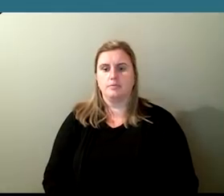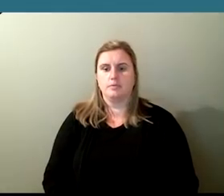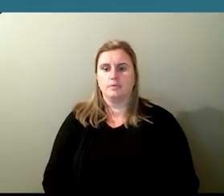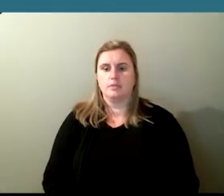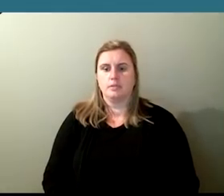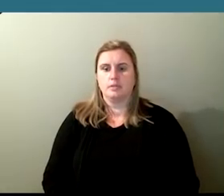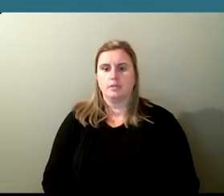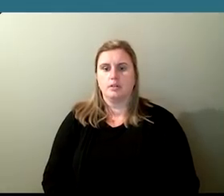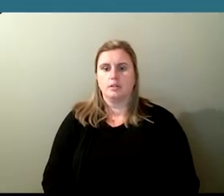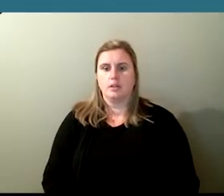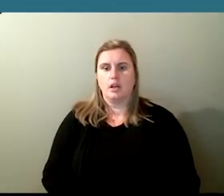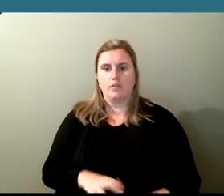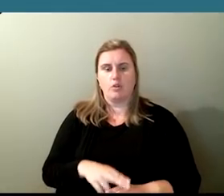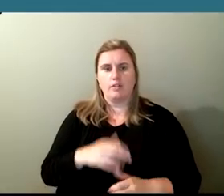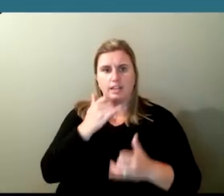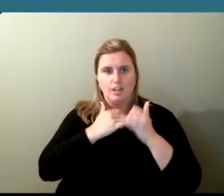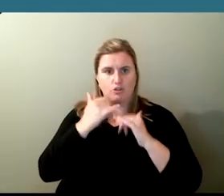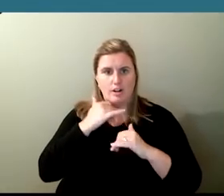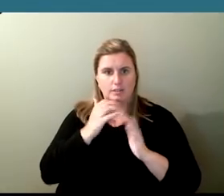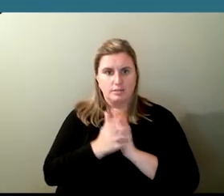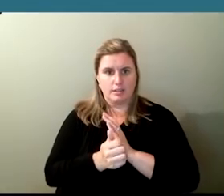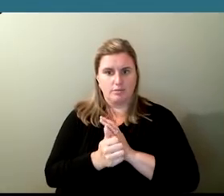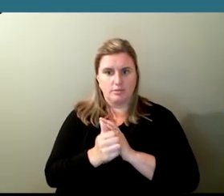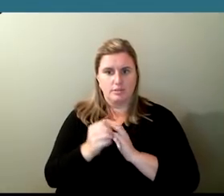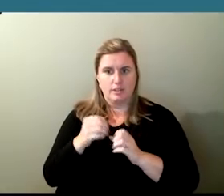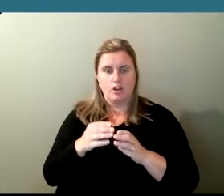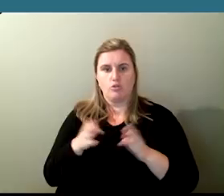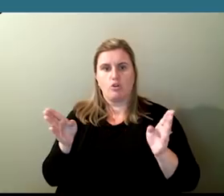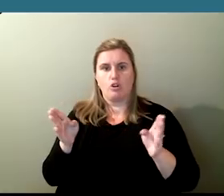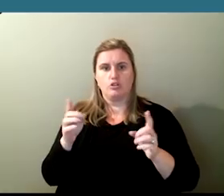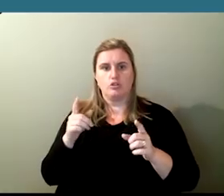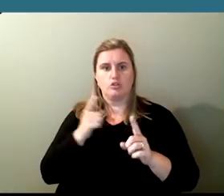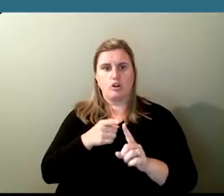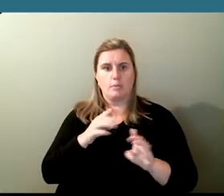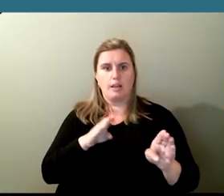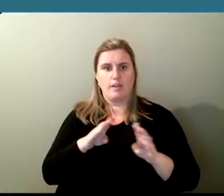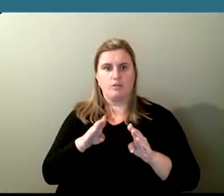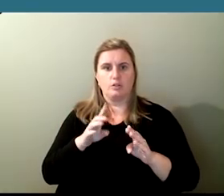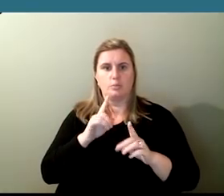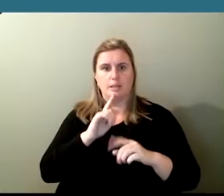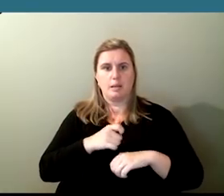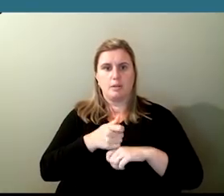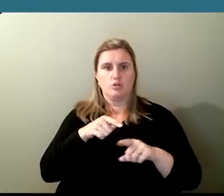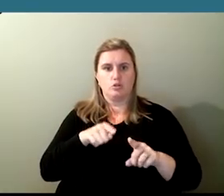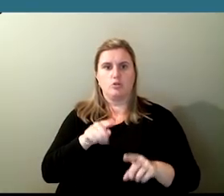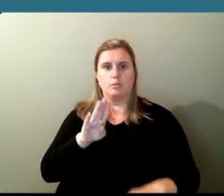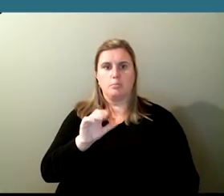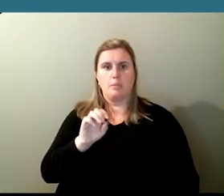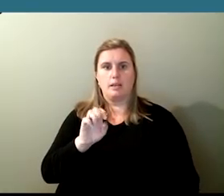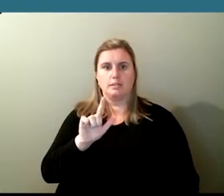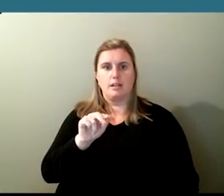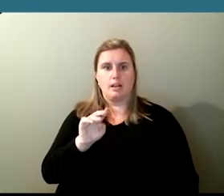And of course, a lot of incorrect skills being across target behaviors, of course, being implemented during baseline.